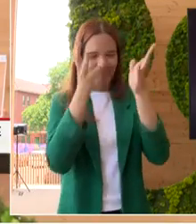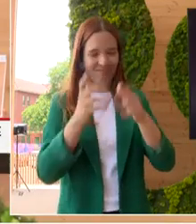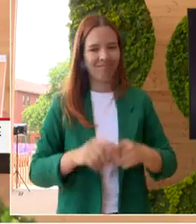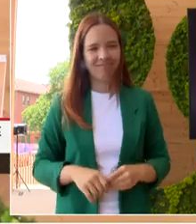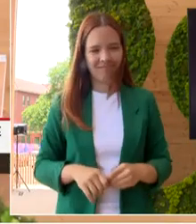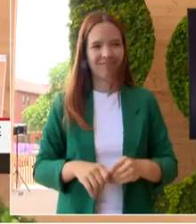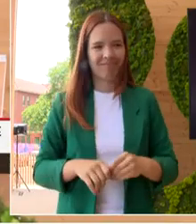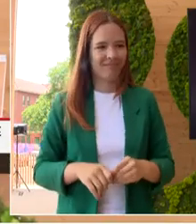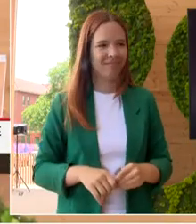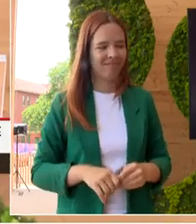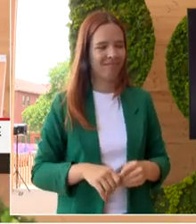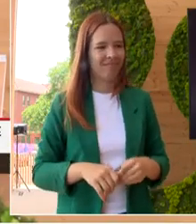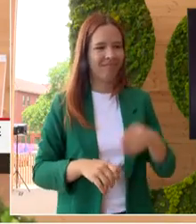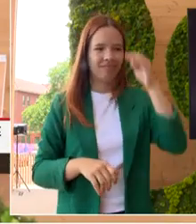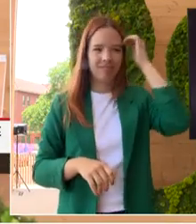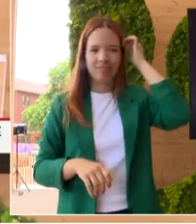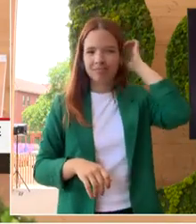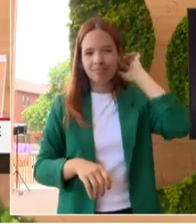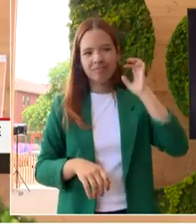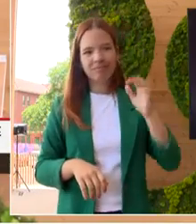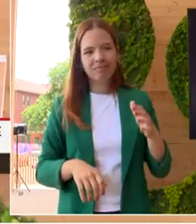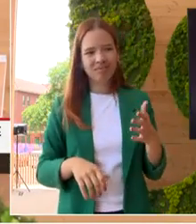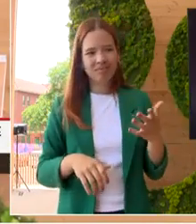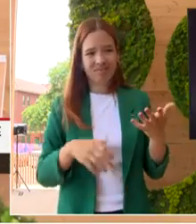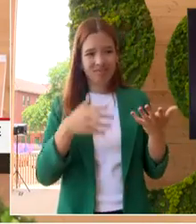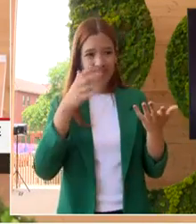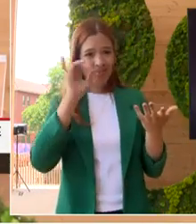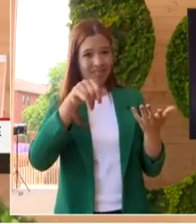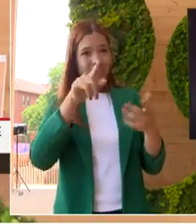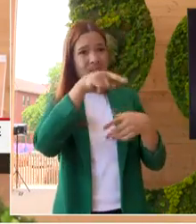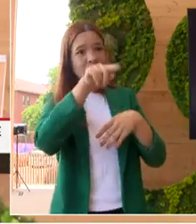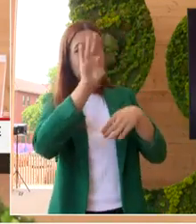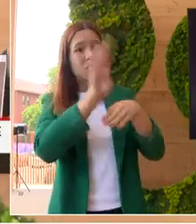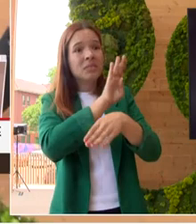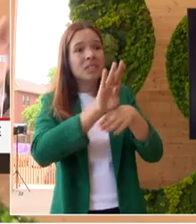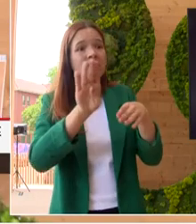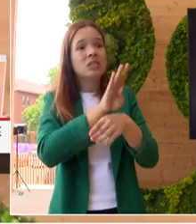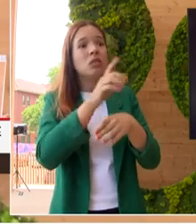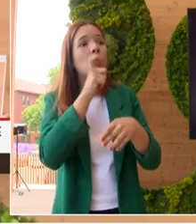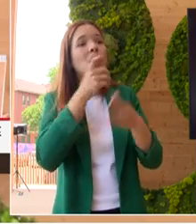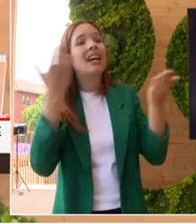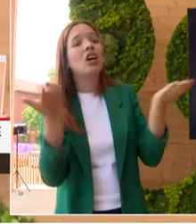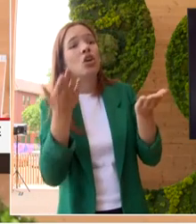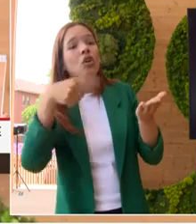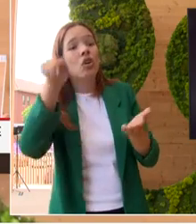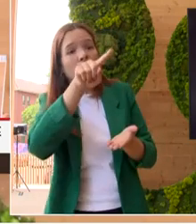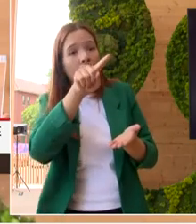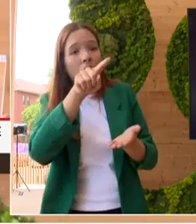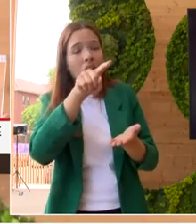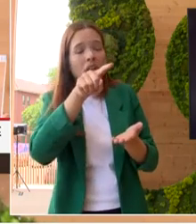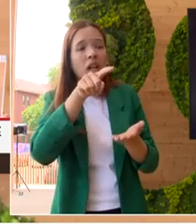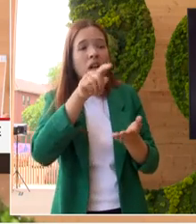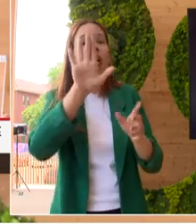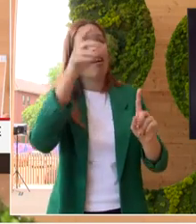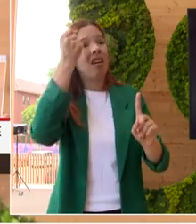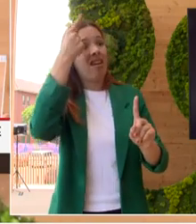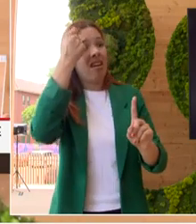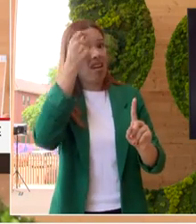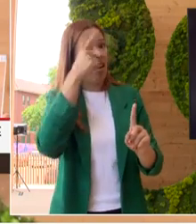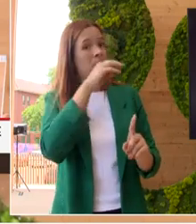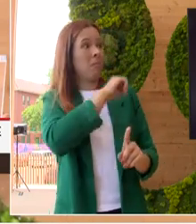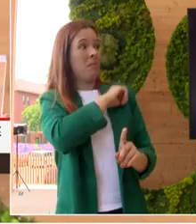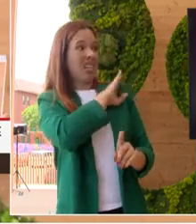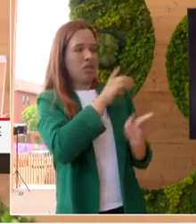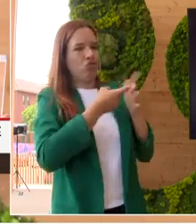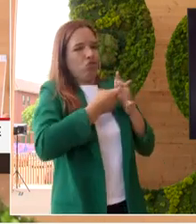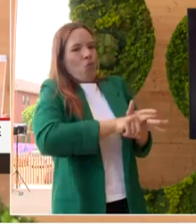So I'm going to list some of the businesses that are going to be here, and we got to do more, Mayor Bowser. This is the beginning. Black Bella